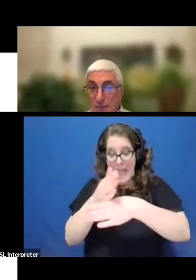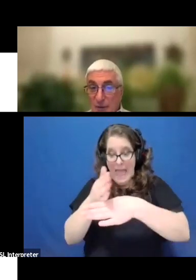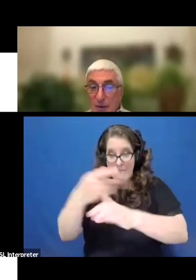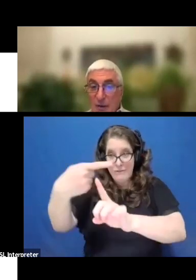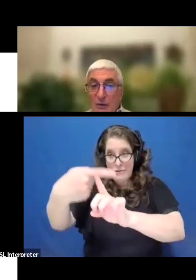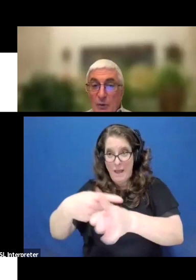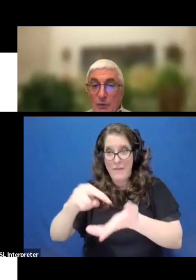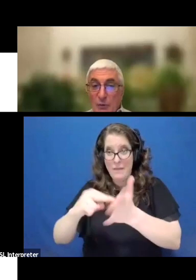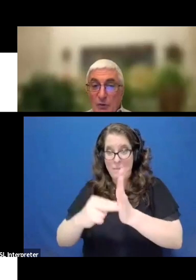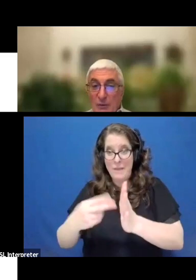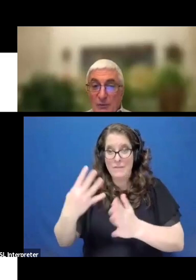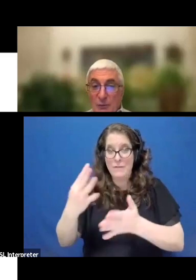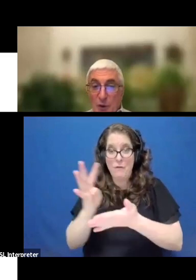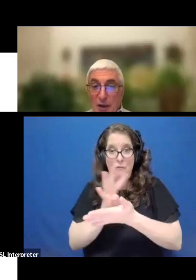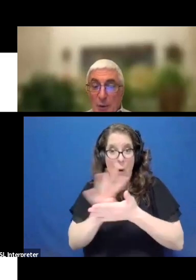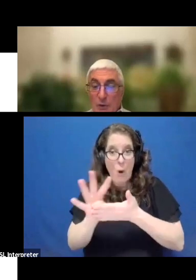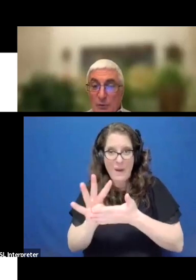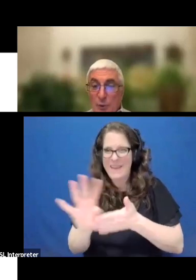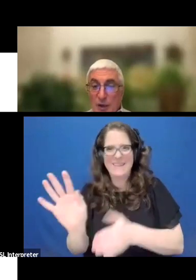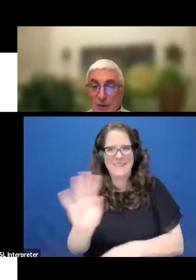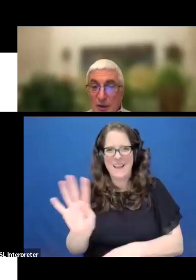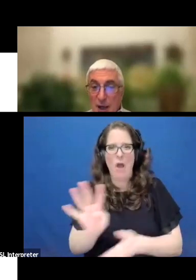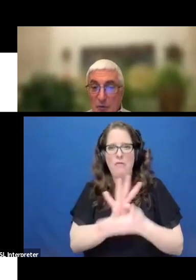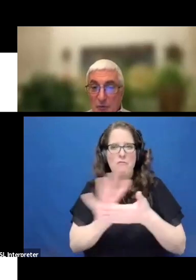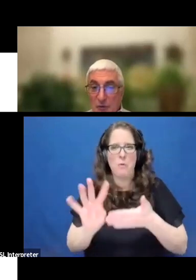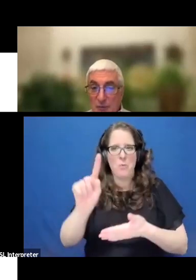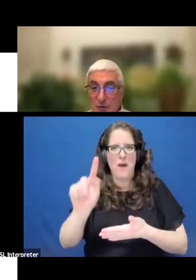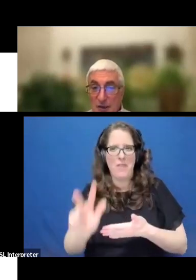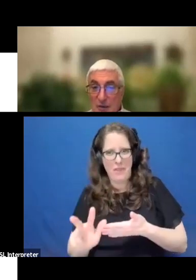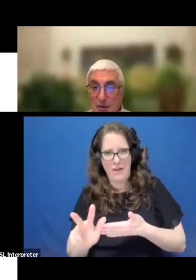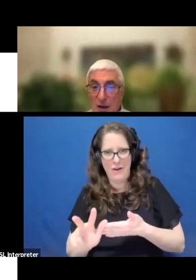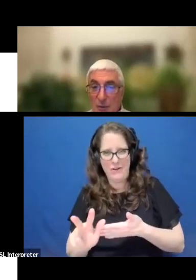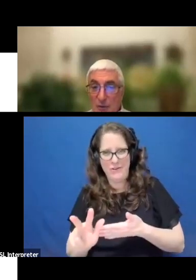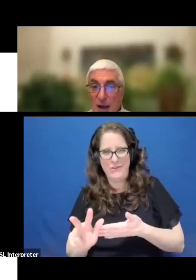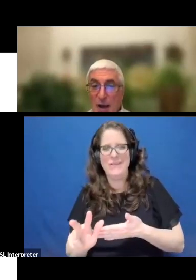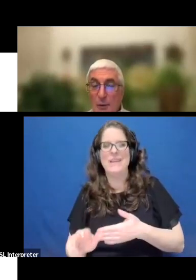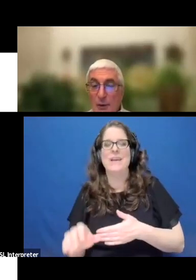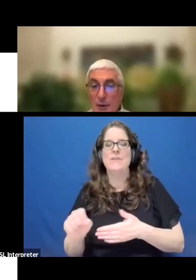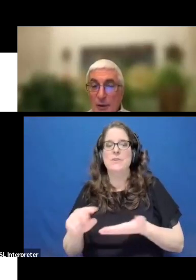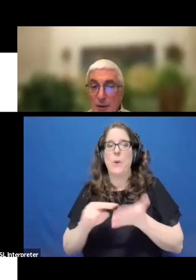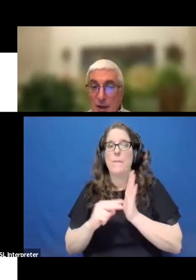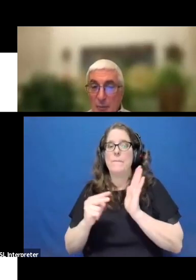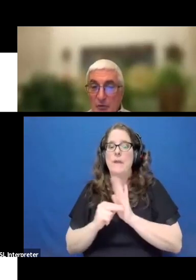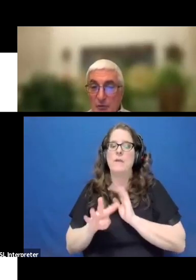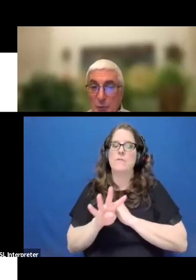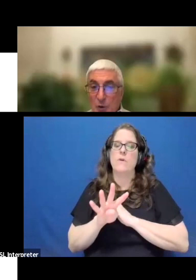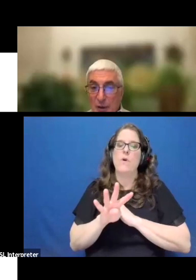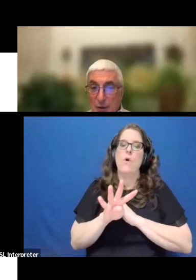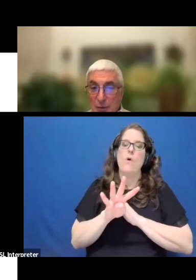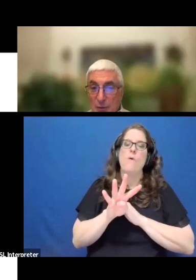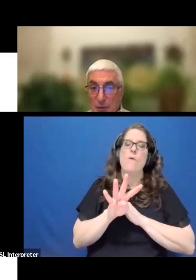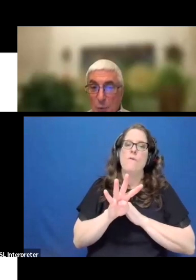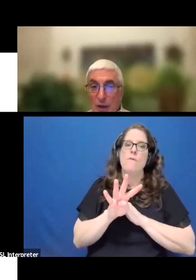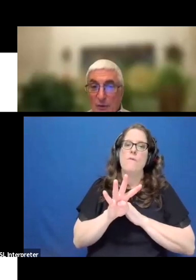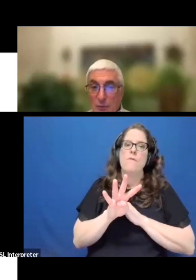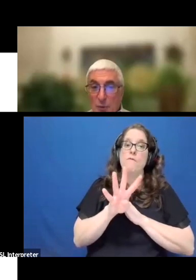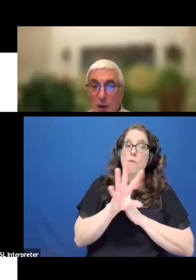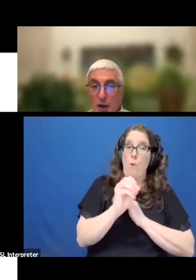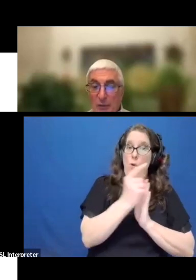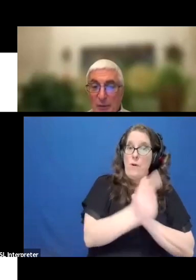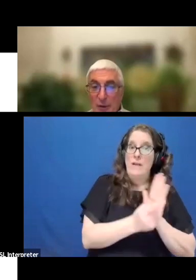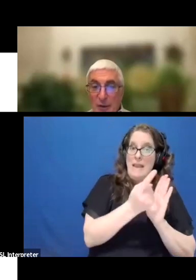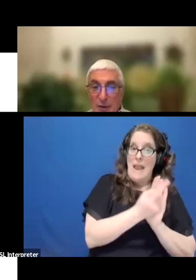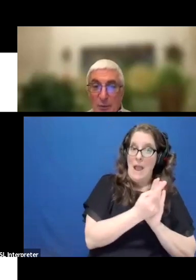it. So if you take 40 hours a week times $15 an hour times 4 1/3 weeks